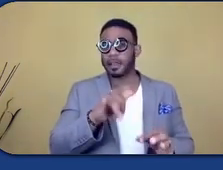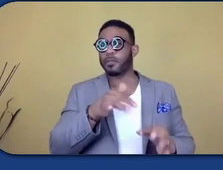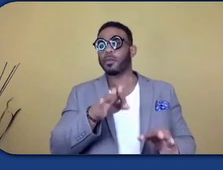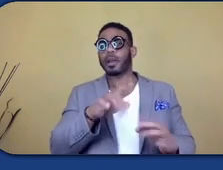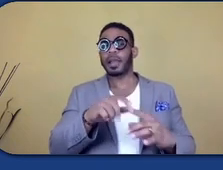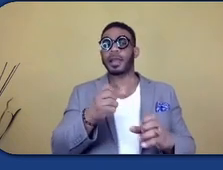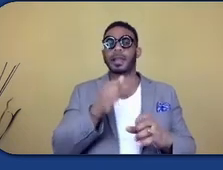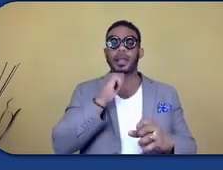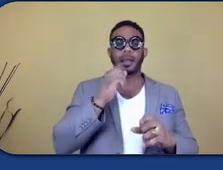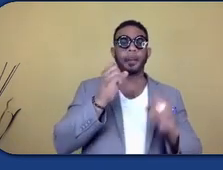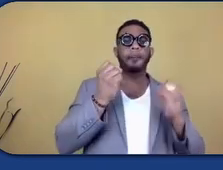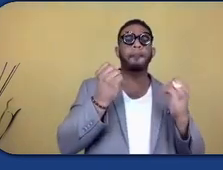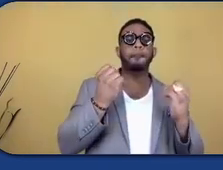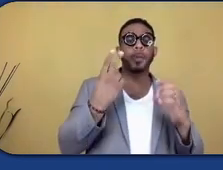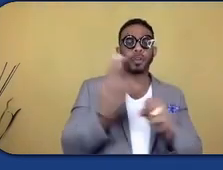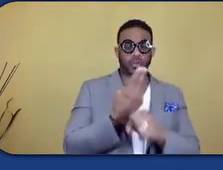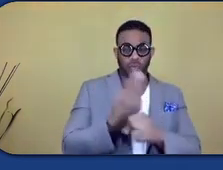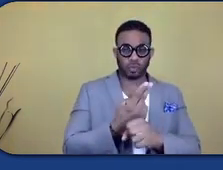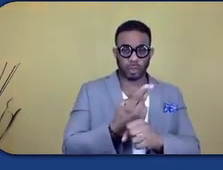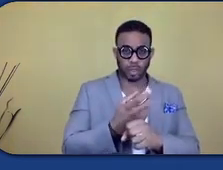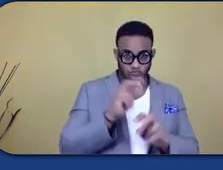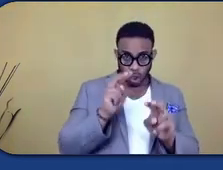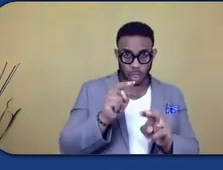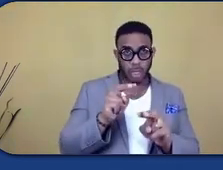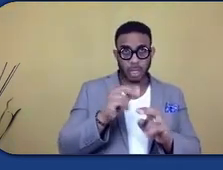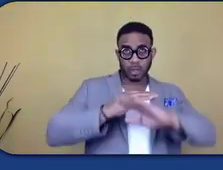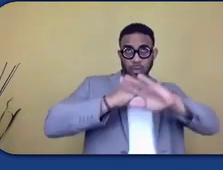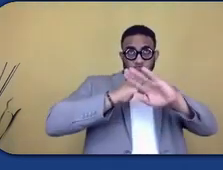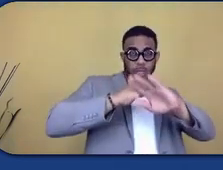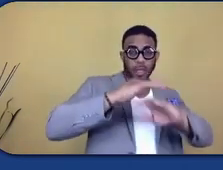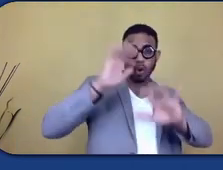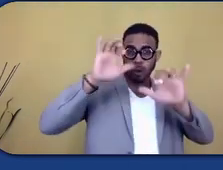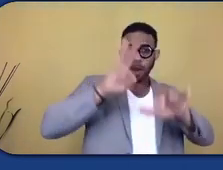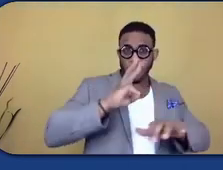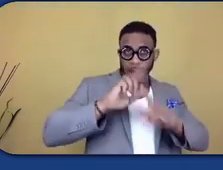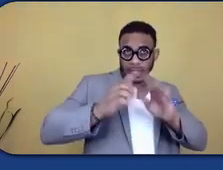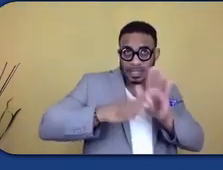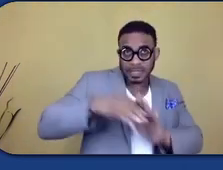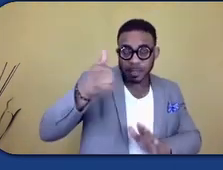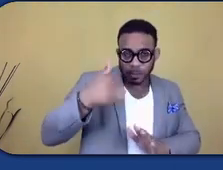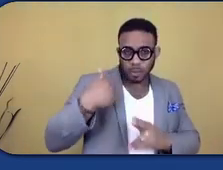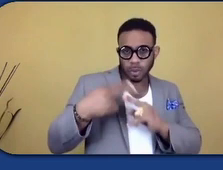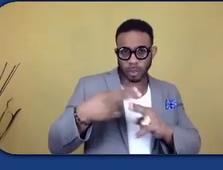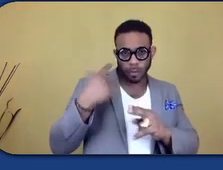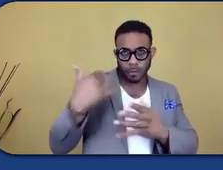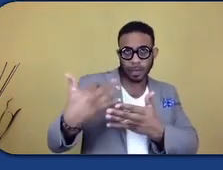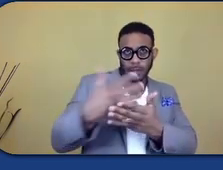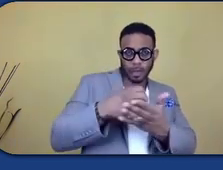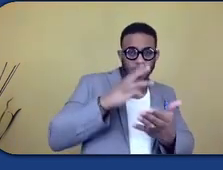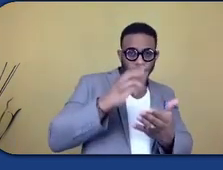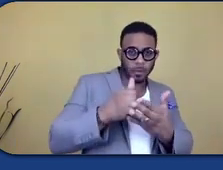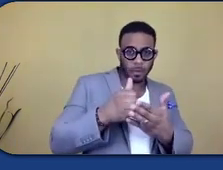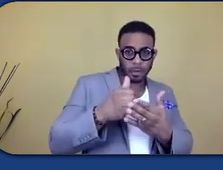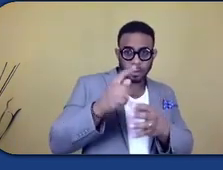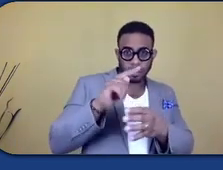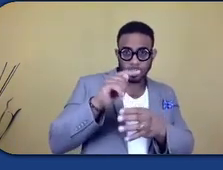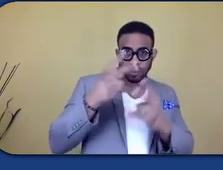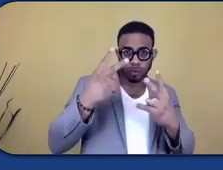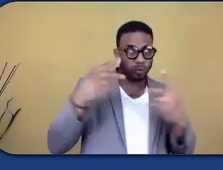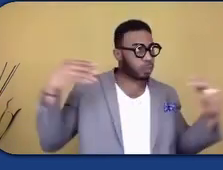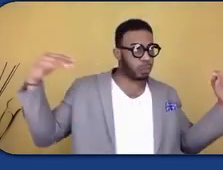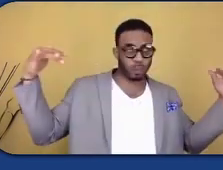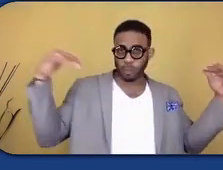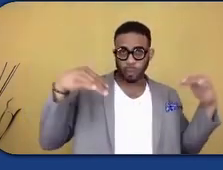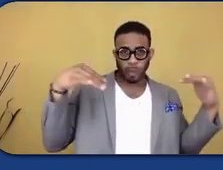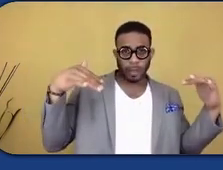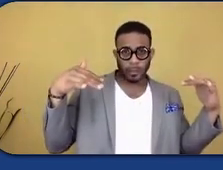use. And when you look at the, in terms of harvesting rainwater, it's cheaper as we collect water from only